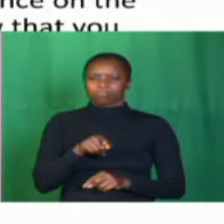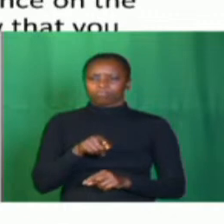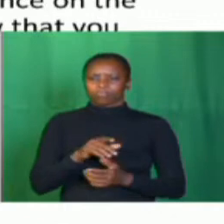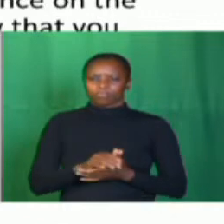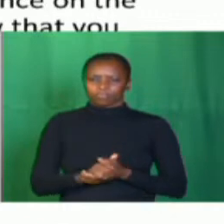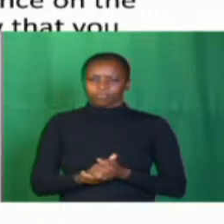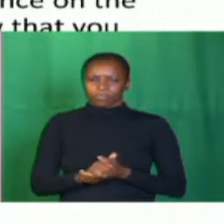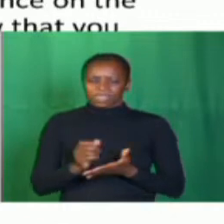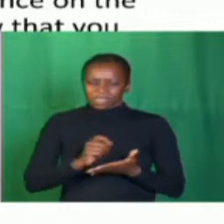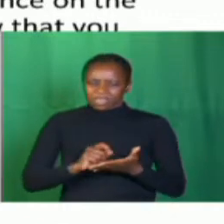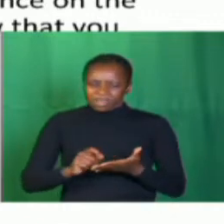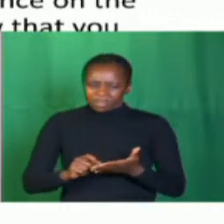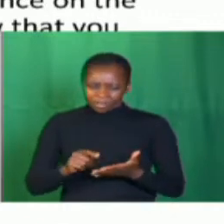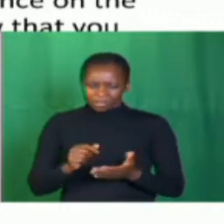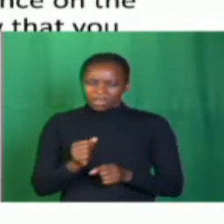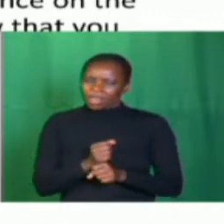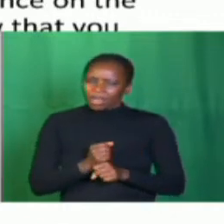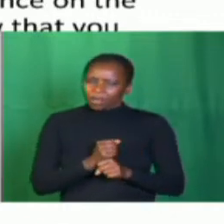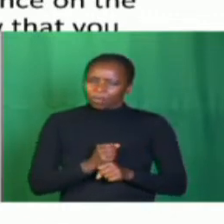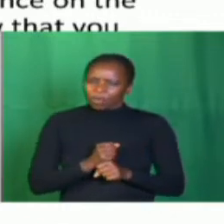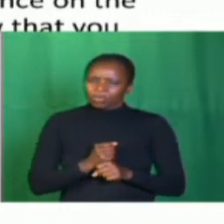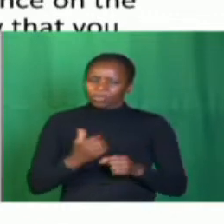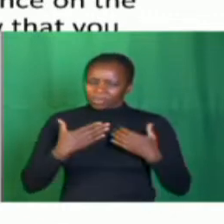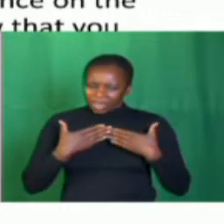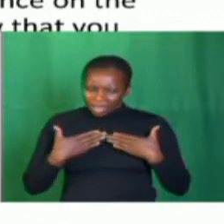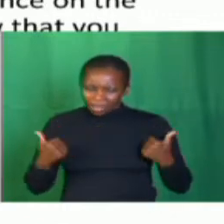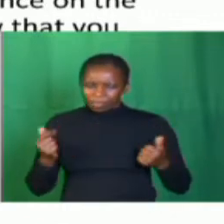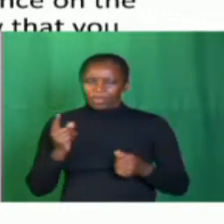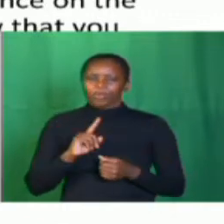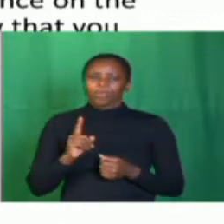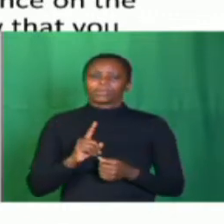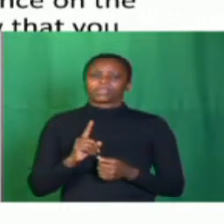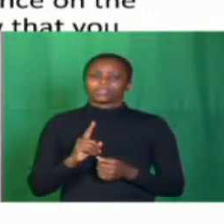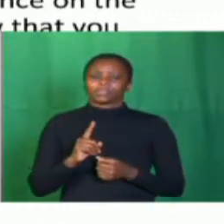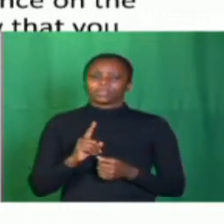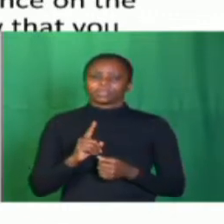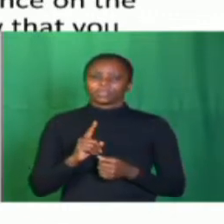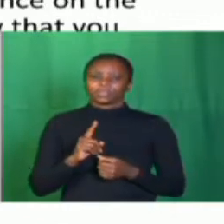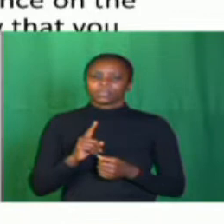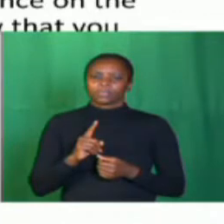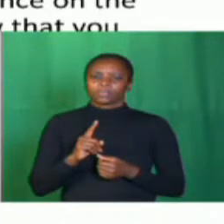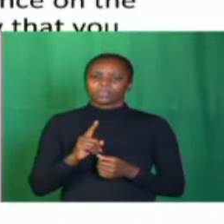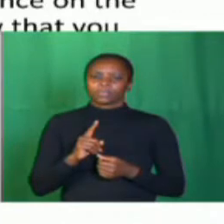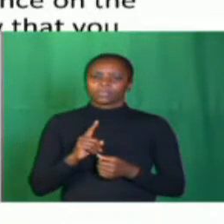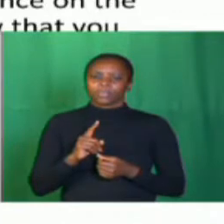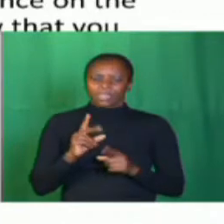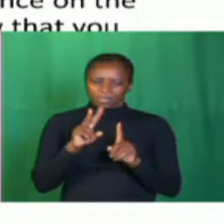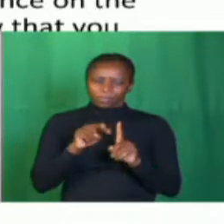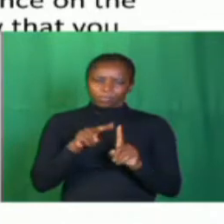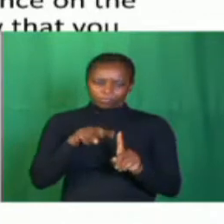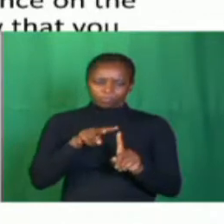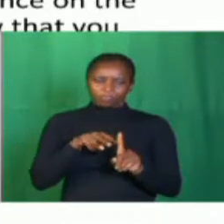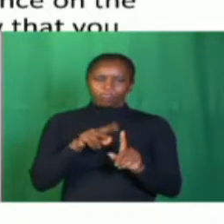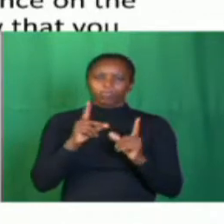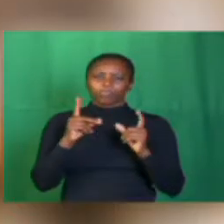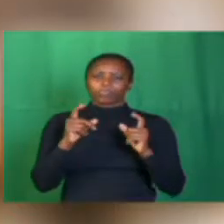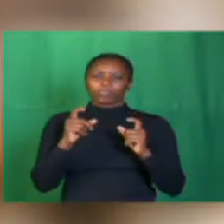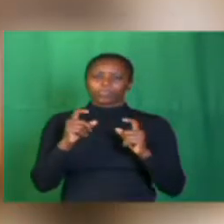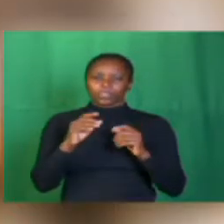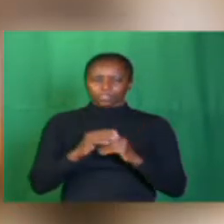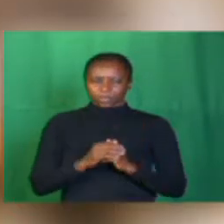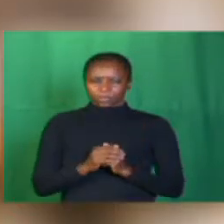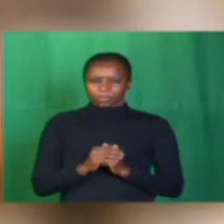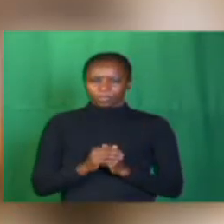Give an account of the events in the source above. So you see in this